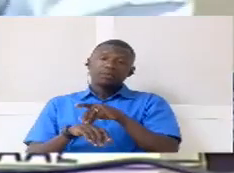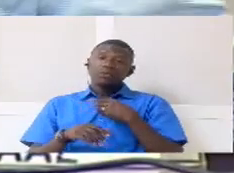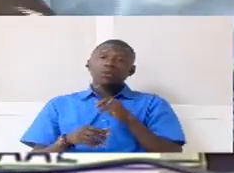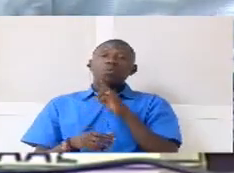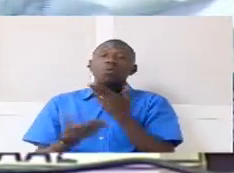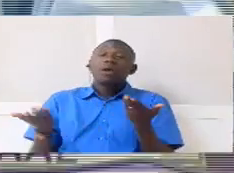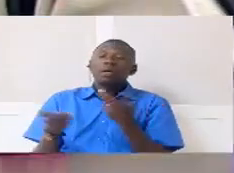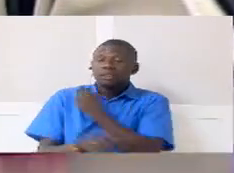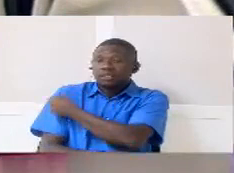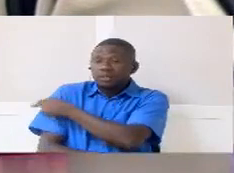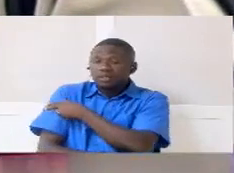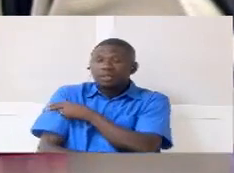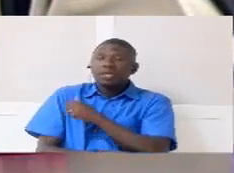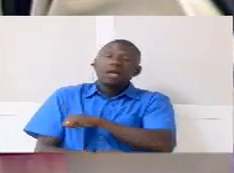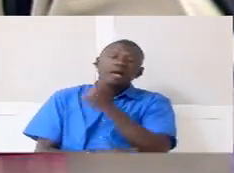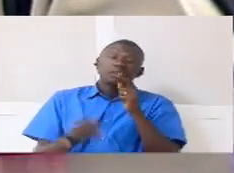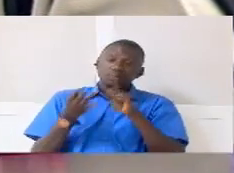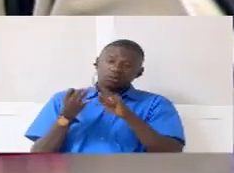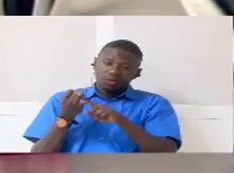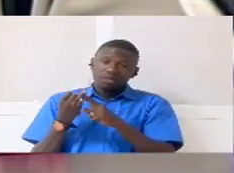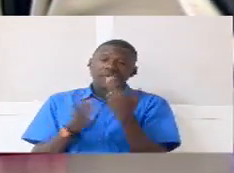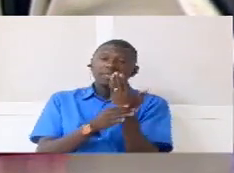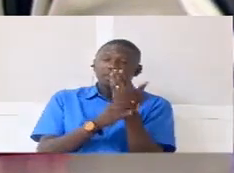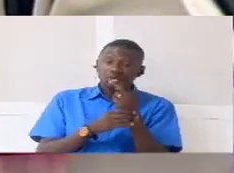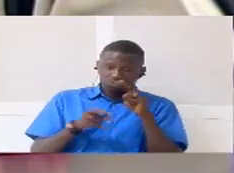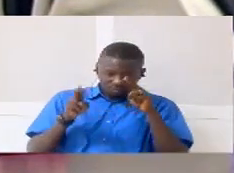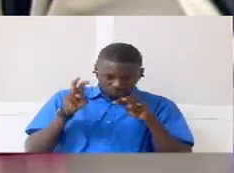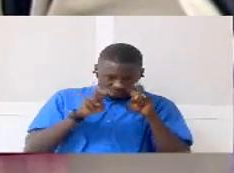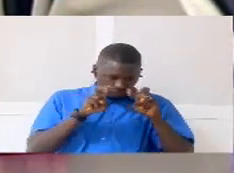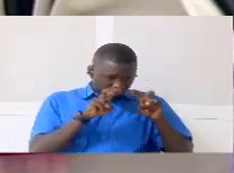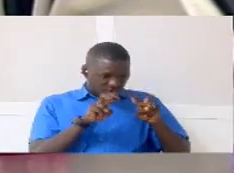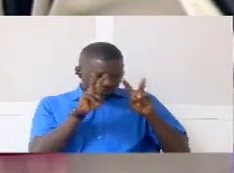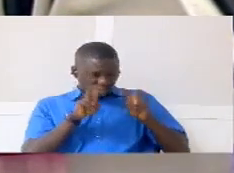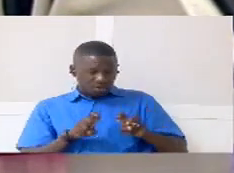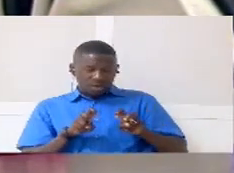by particular people, the doctor who examined Baba, how could he have